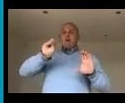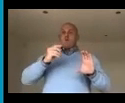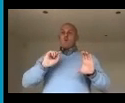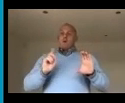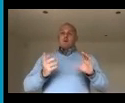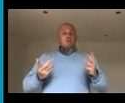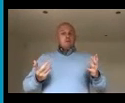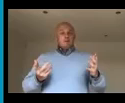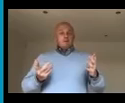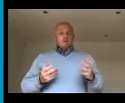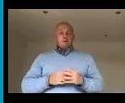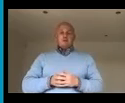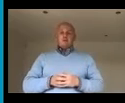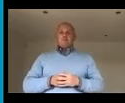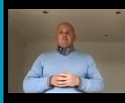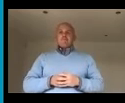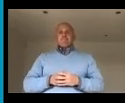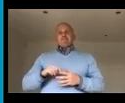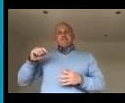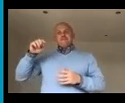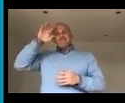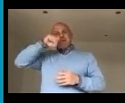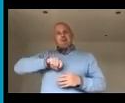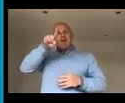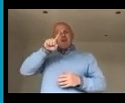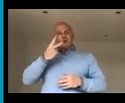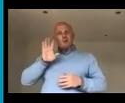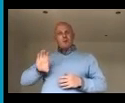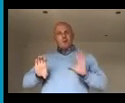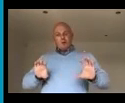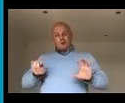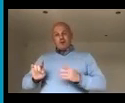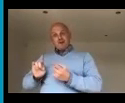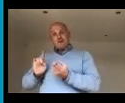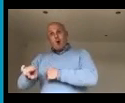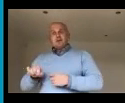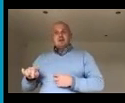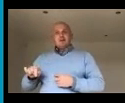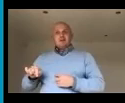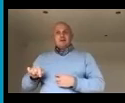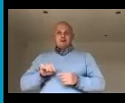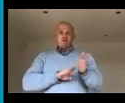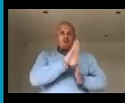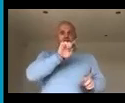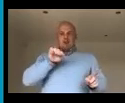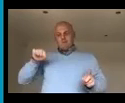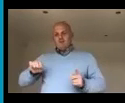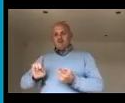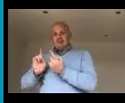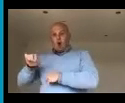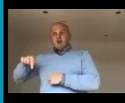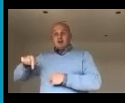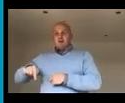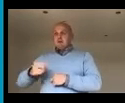For the response, as I said, this is very much sort of immediate support for people. So the food